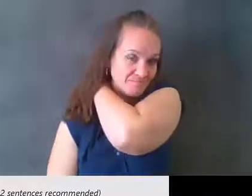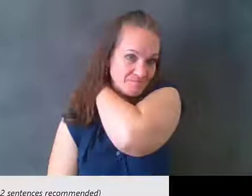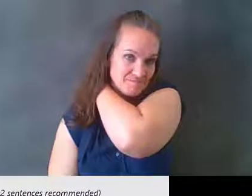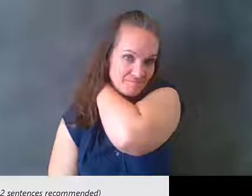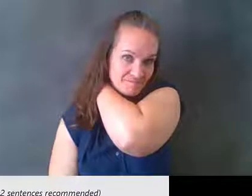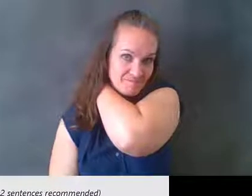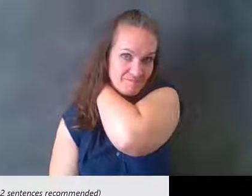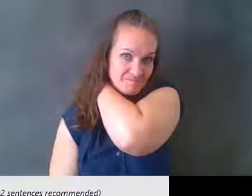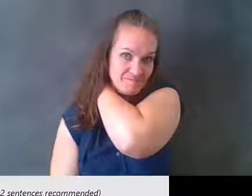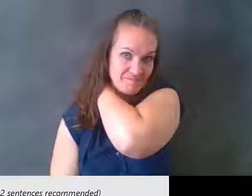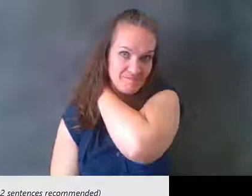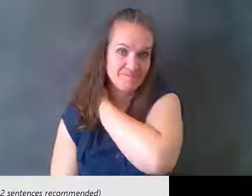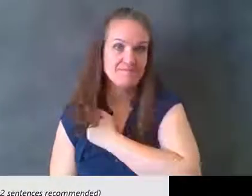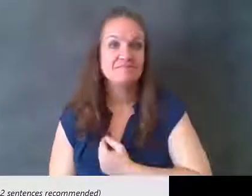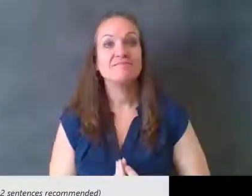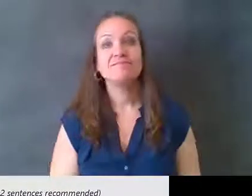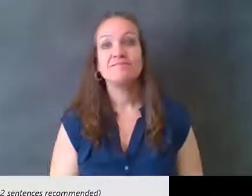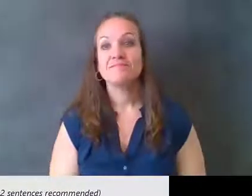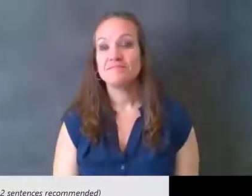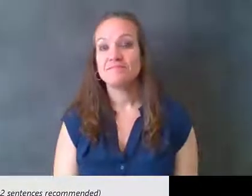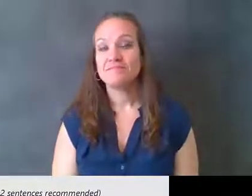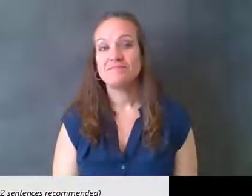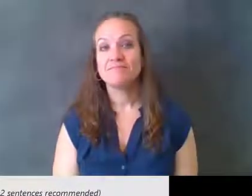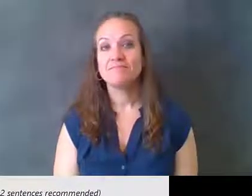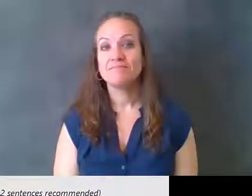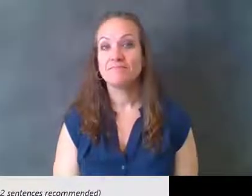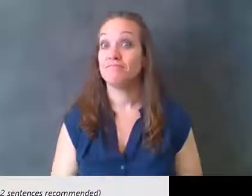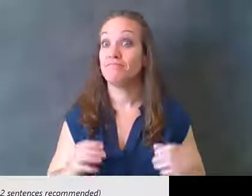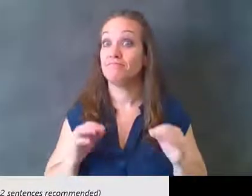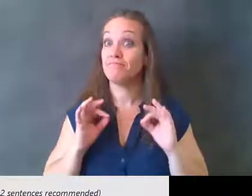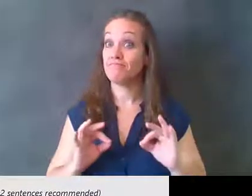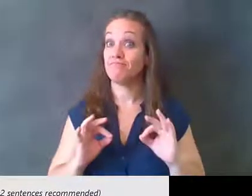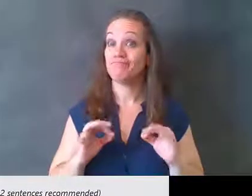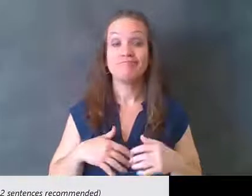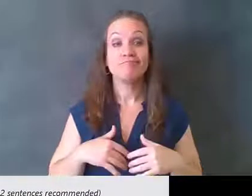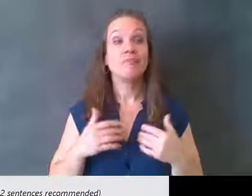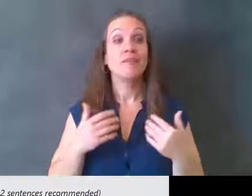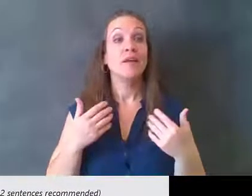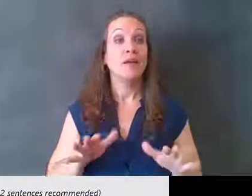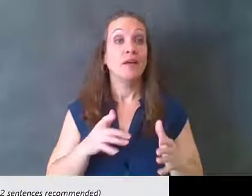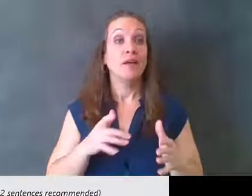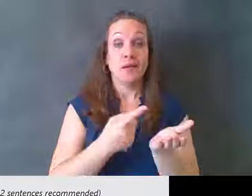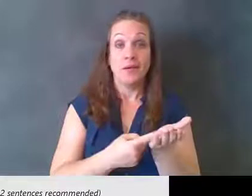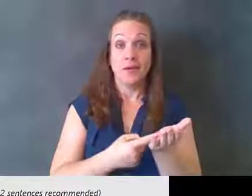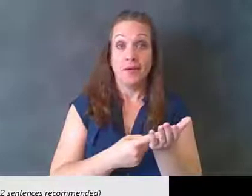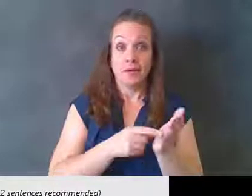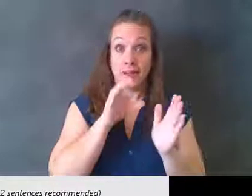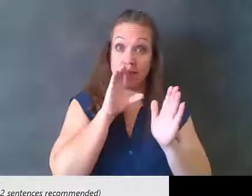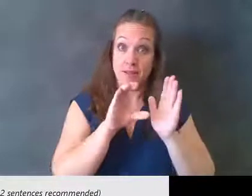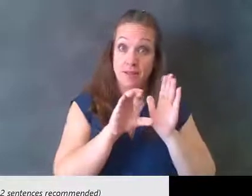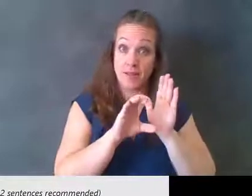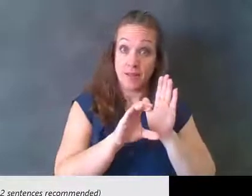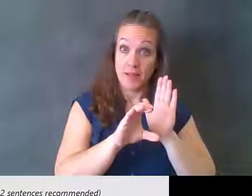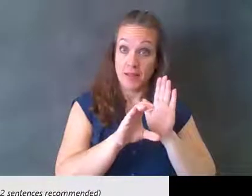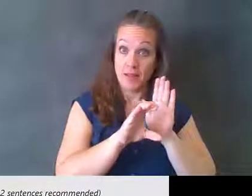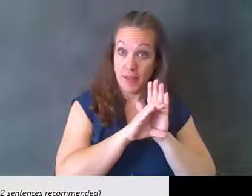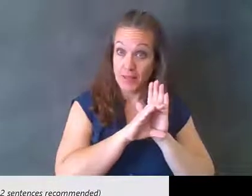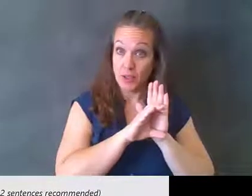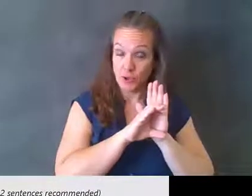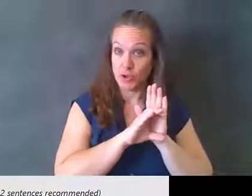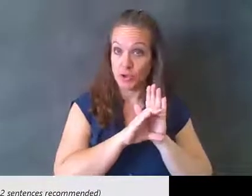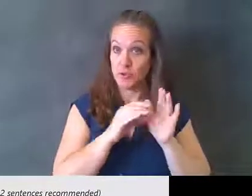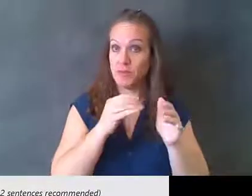Okay, so we talked about making sure the image that we're conveying the meaning of the image